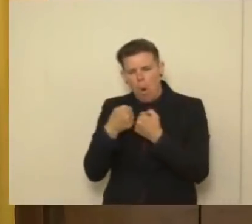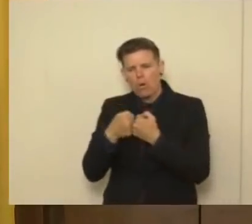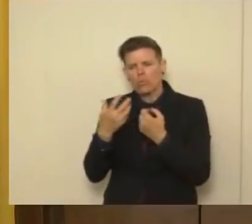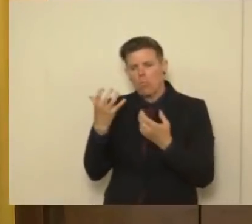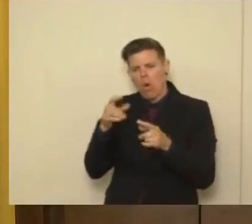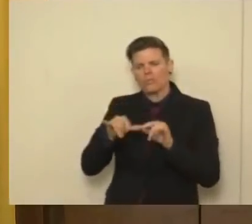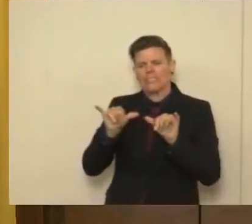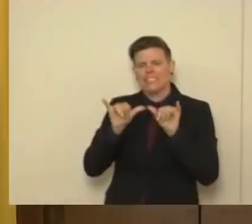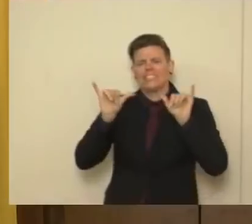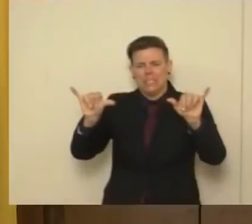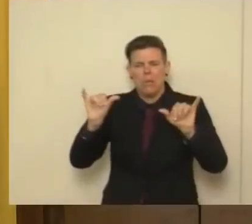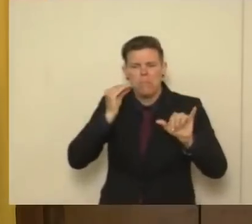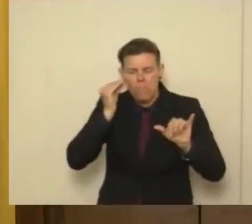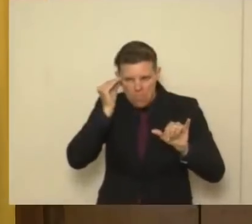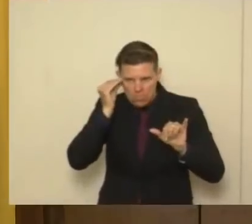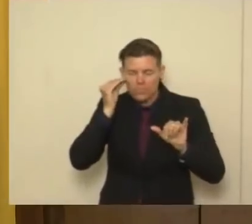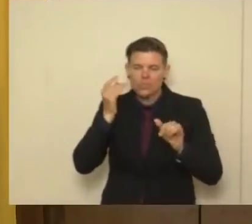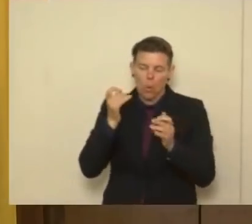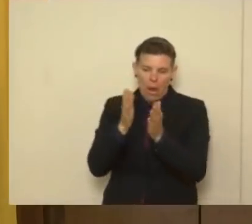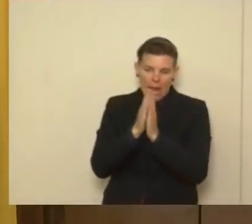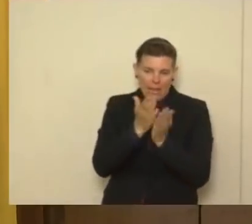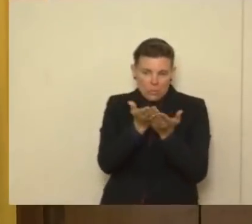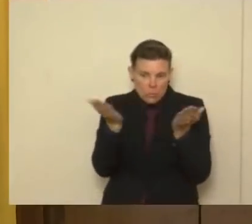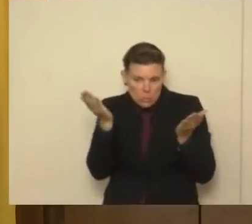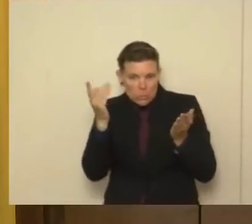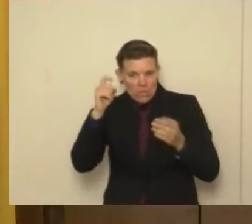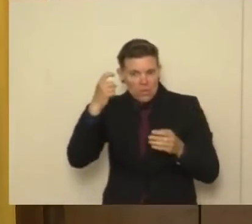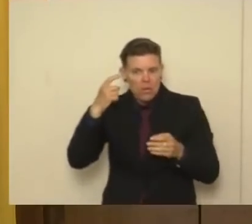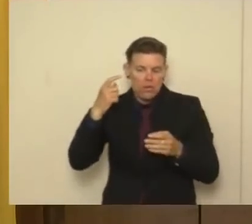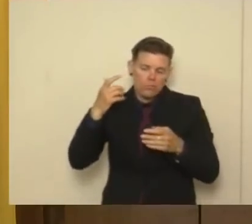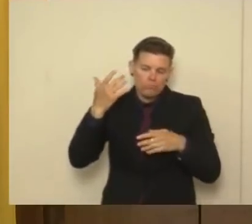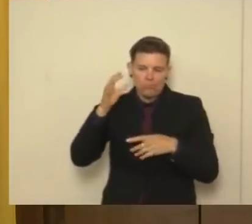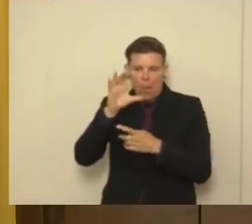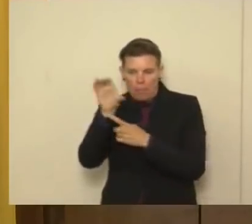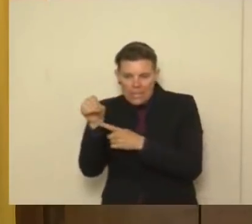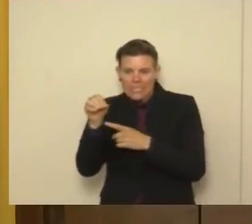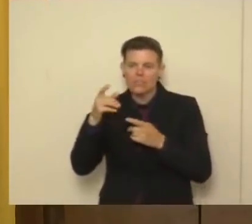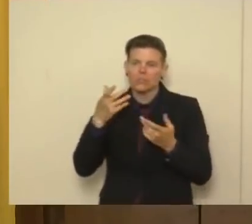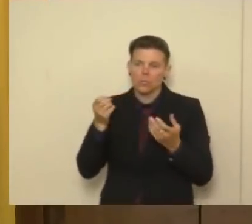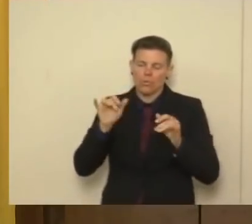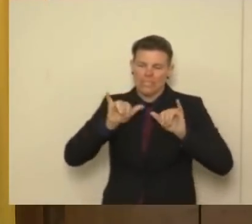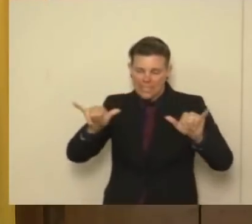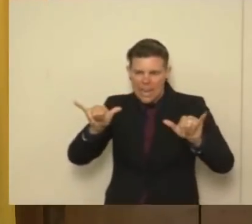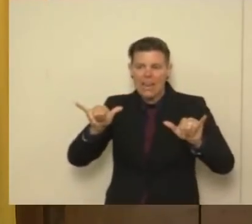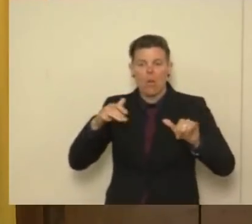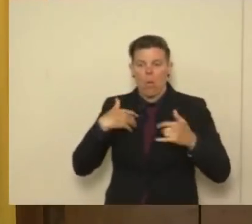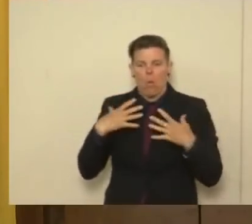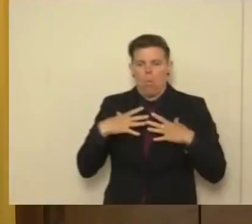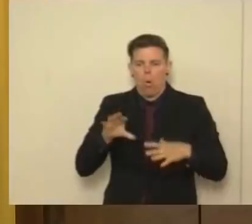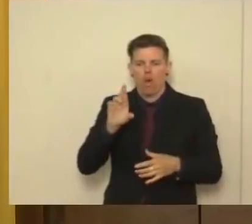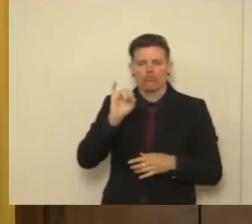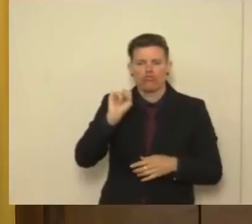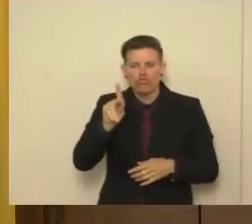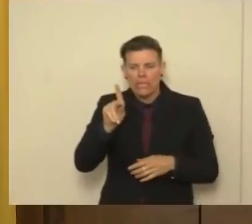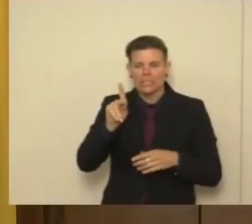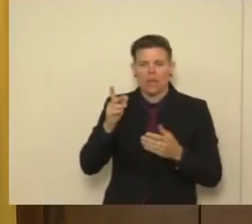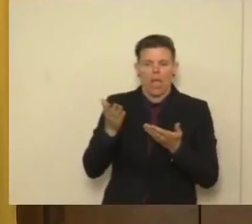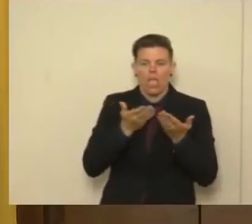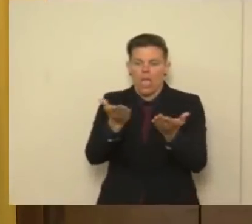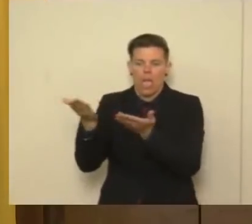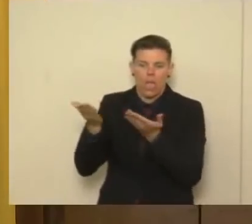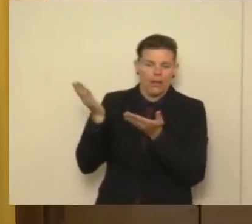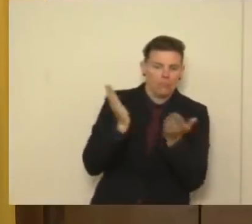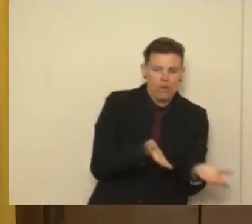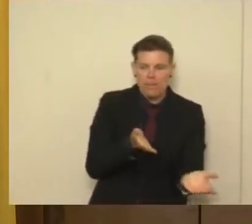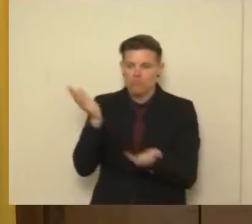telework from home. You are bringing risk or taking risk. And we want to be very careful about